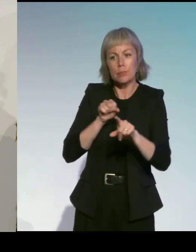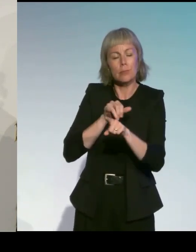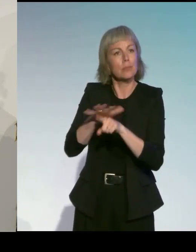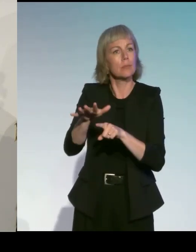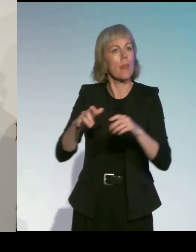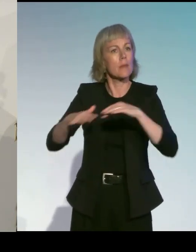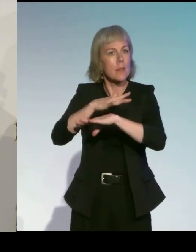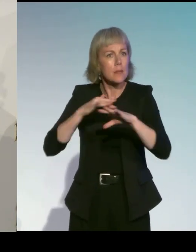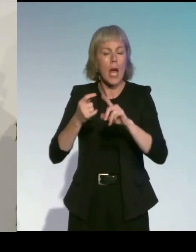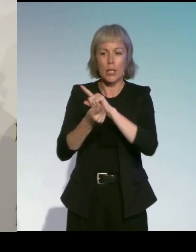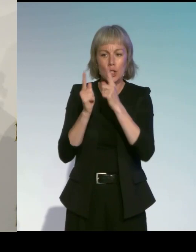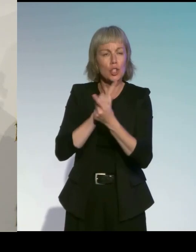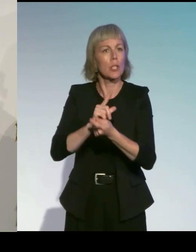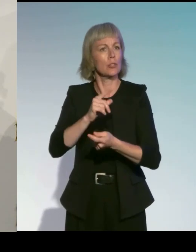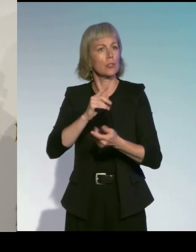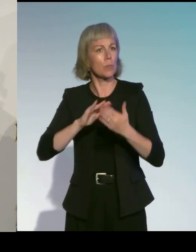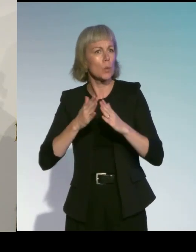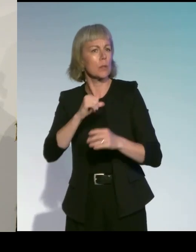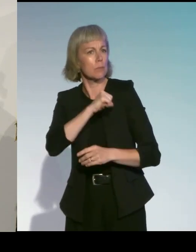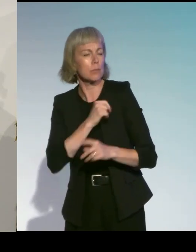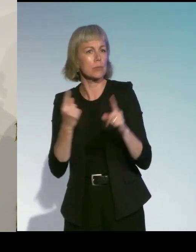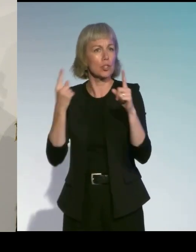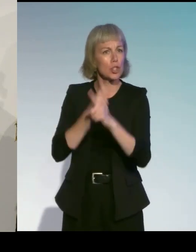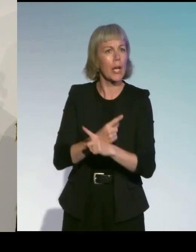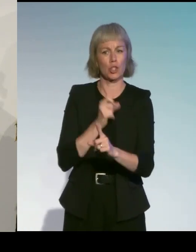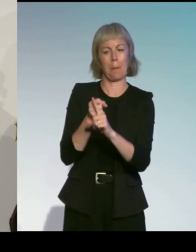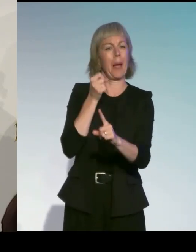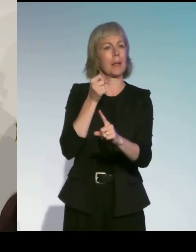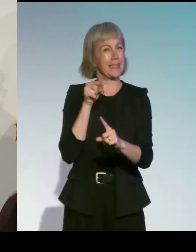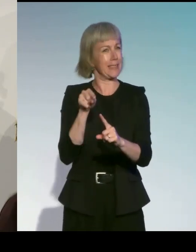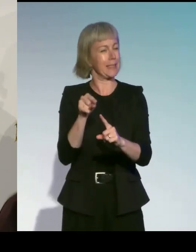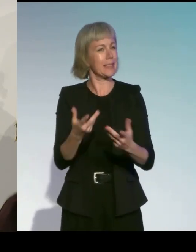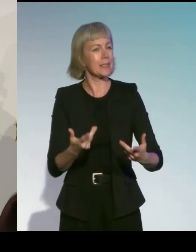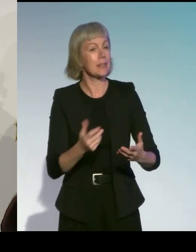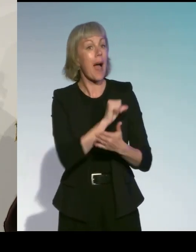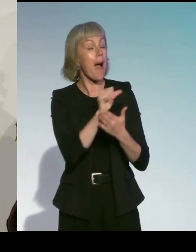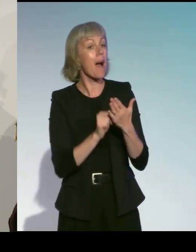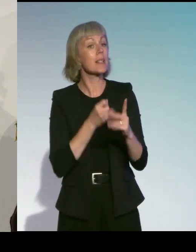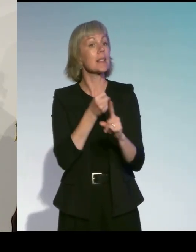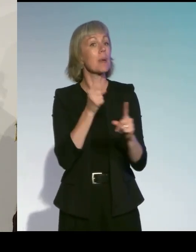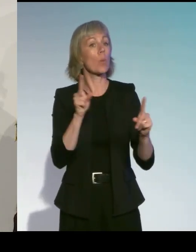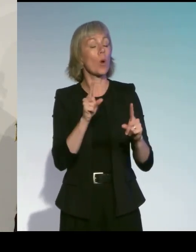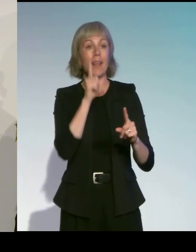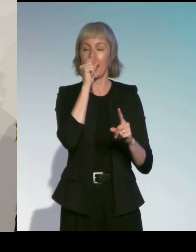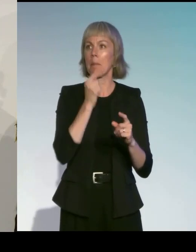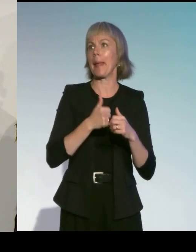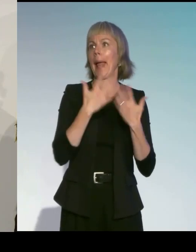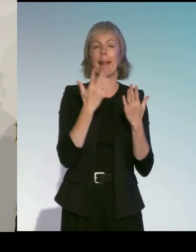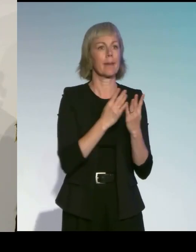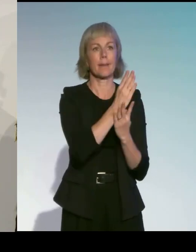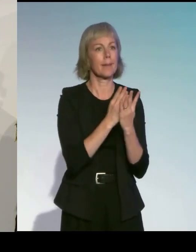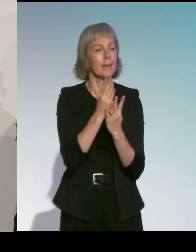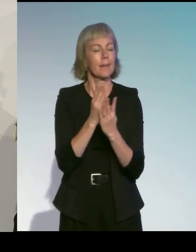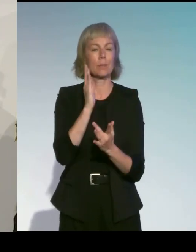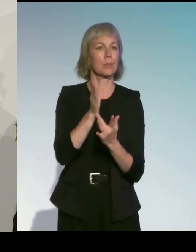impact that is good. And also the other thing for me is that the great thing about art's impact is it's unexpected. You're not always